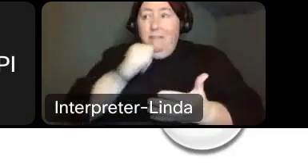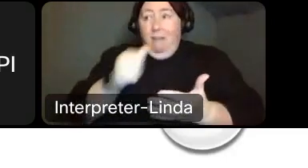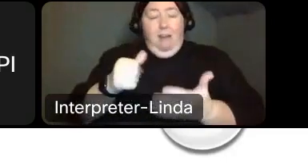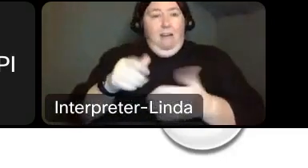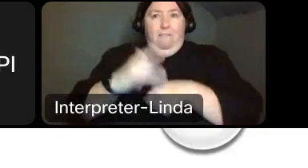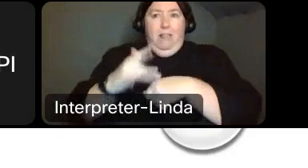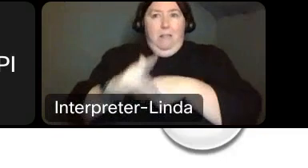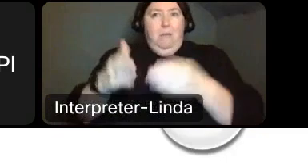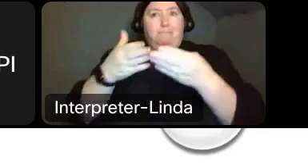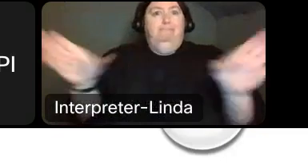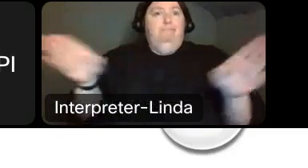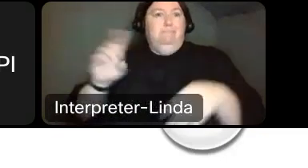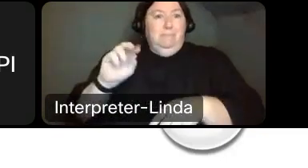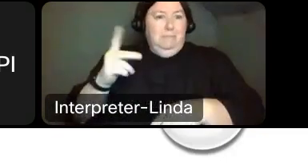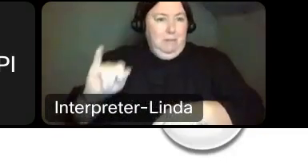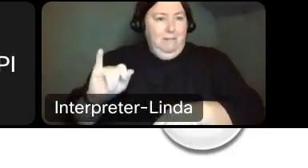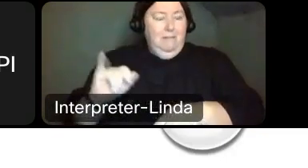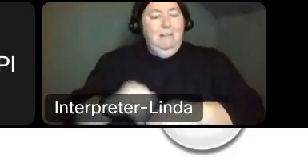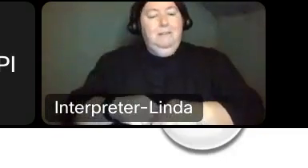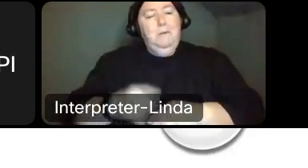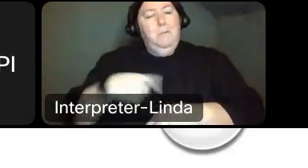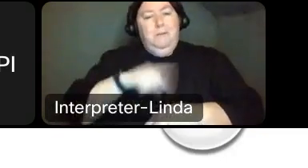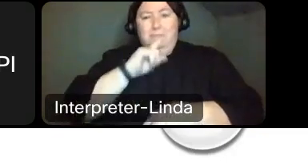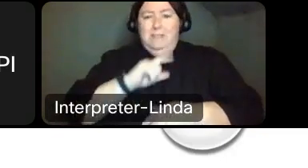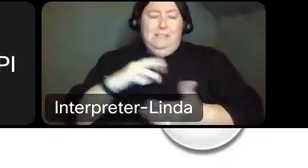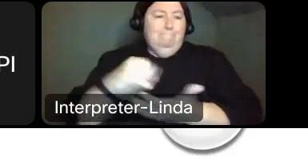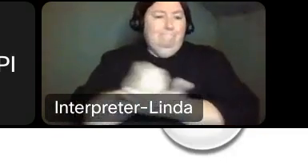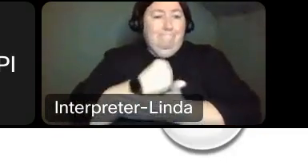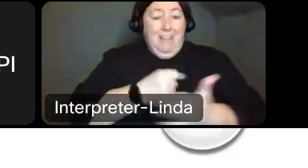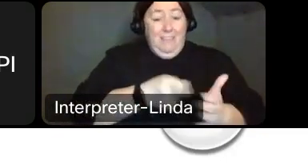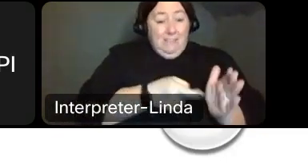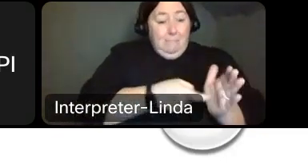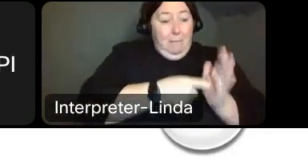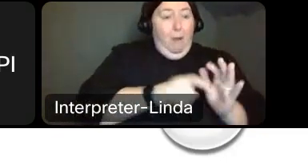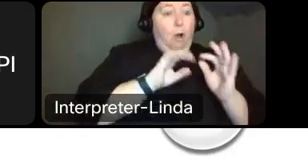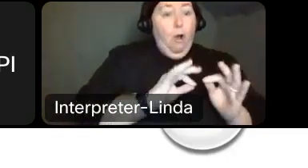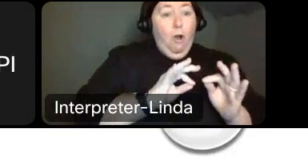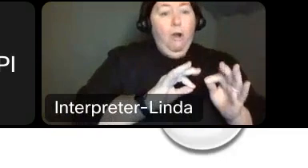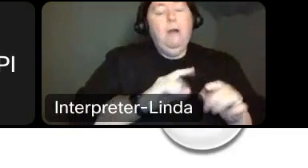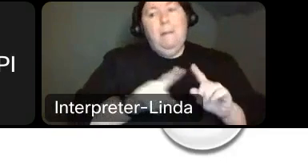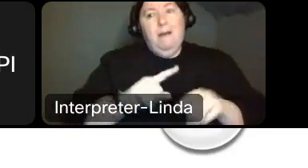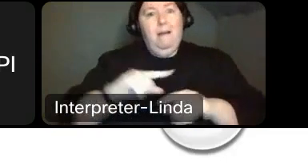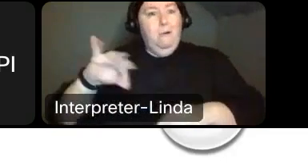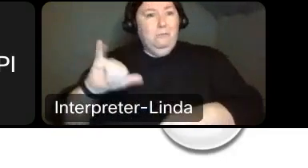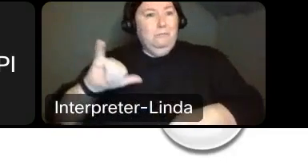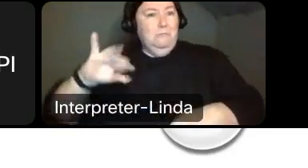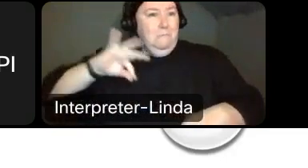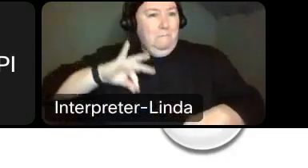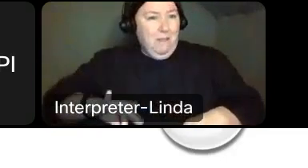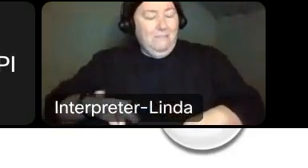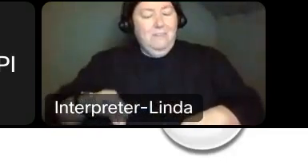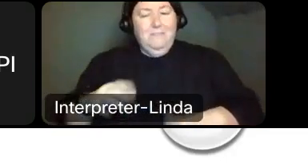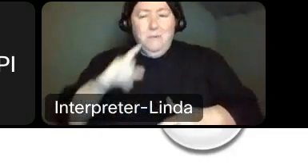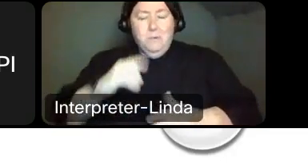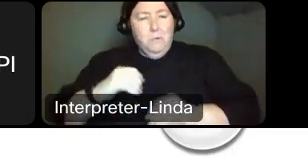So this, we really do seize upon this mandate to provide, to hopefully create a robust